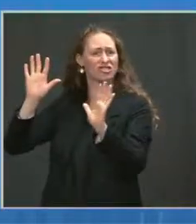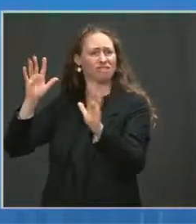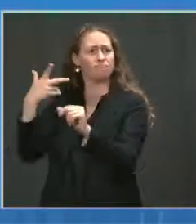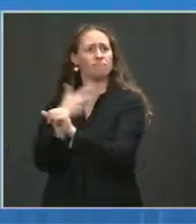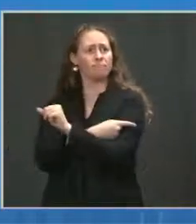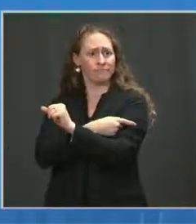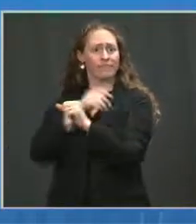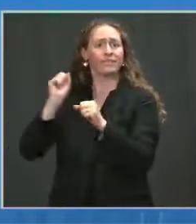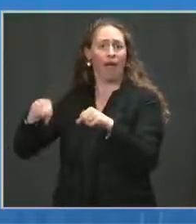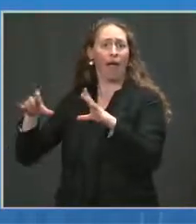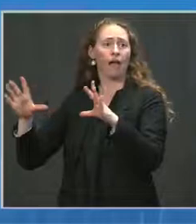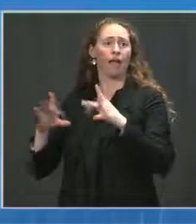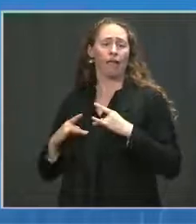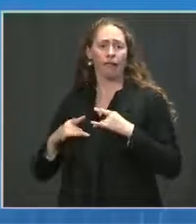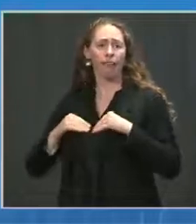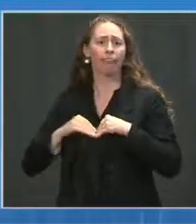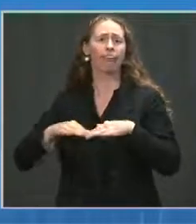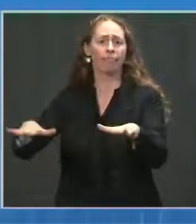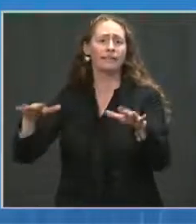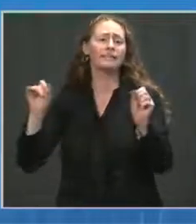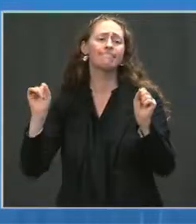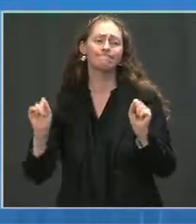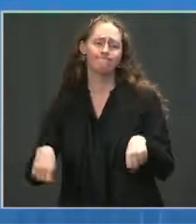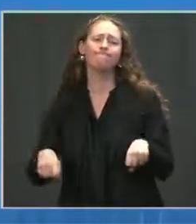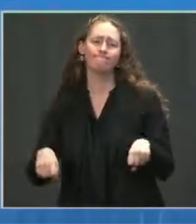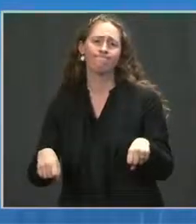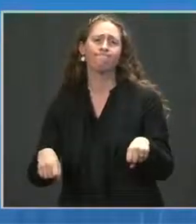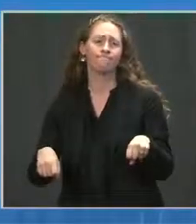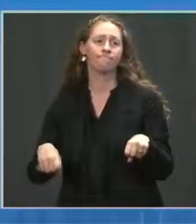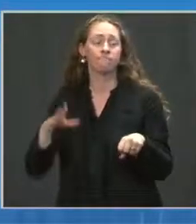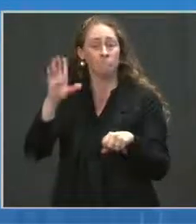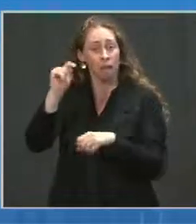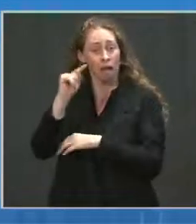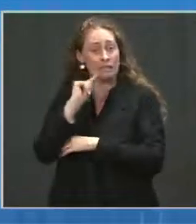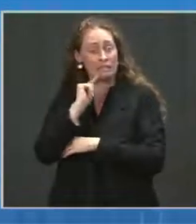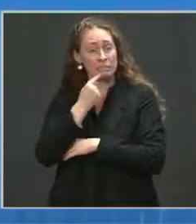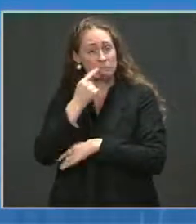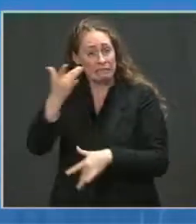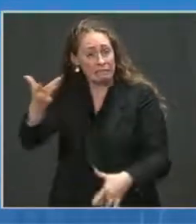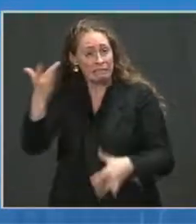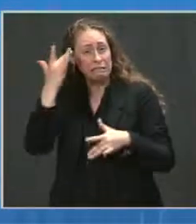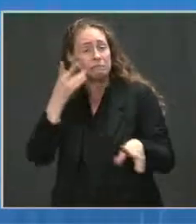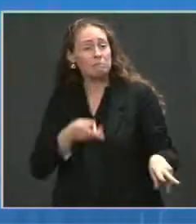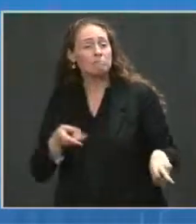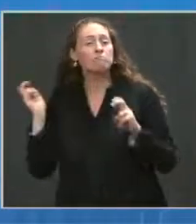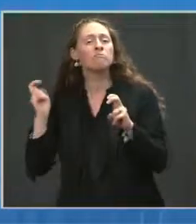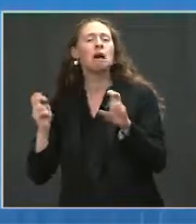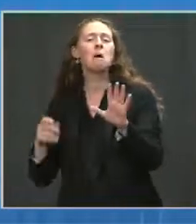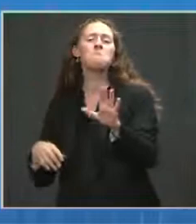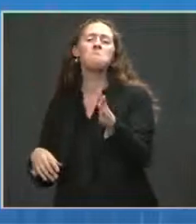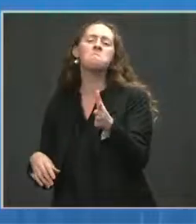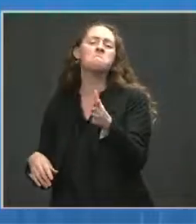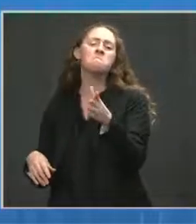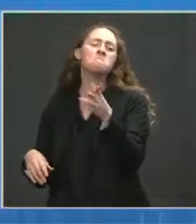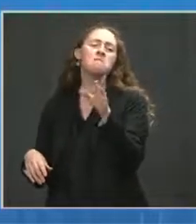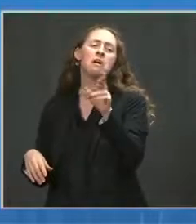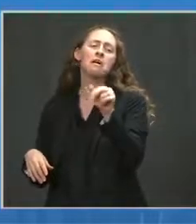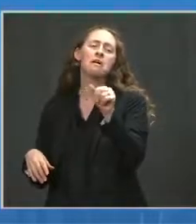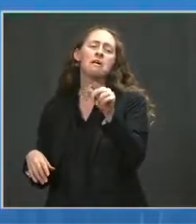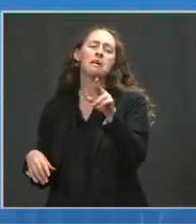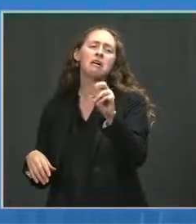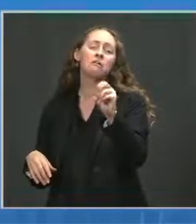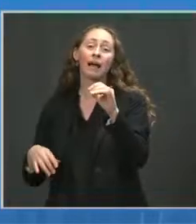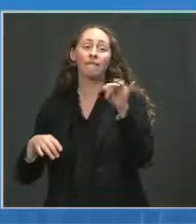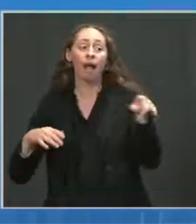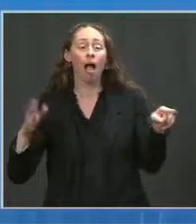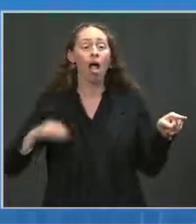the odds of them getting sick in the first place are far lower than those who are unvaccinated. And in fact, places with